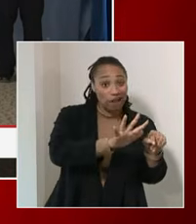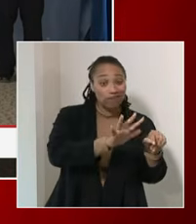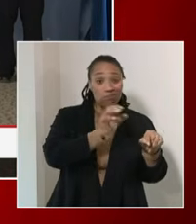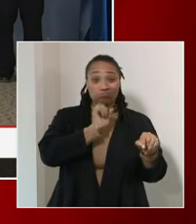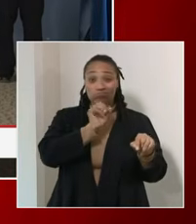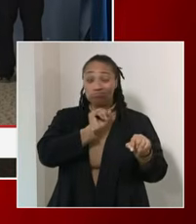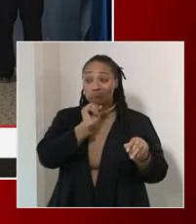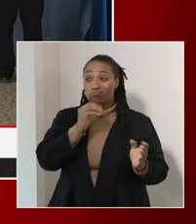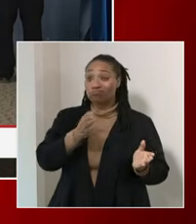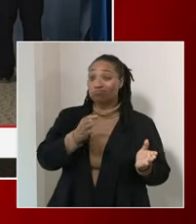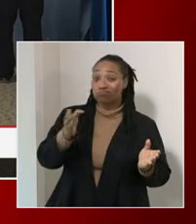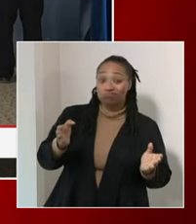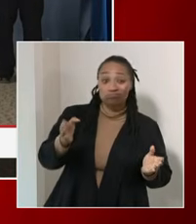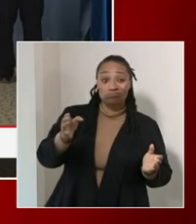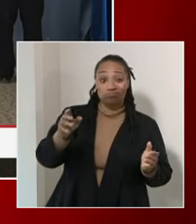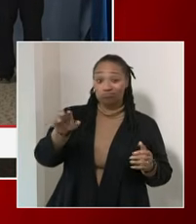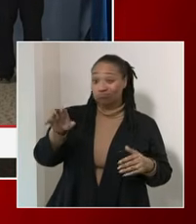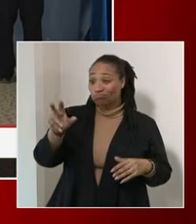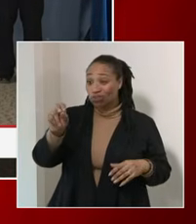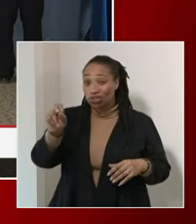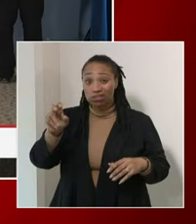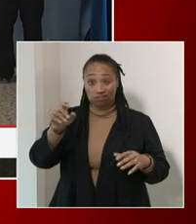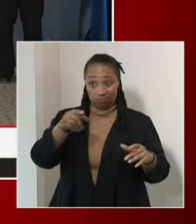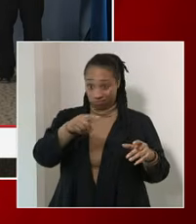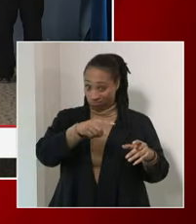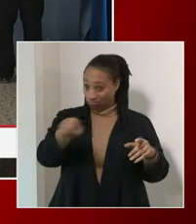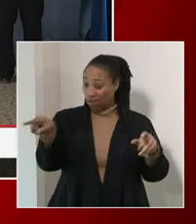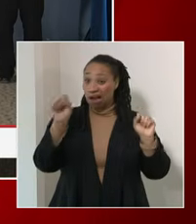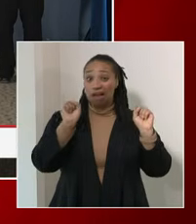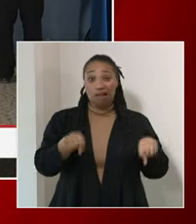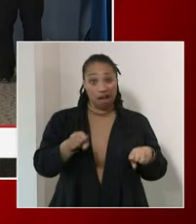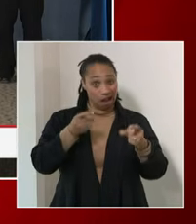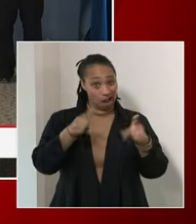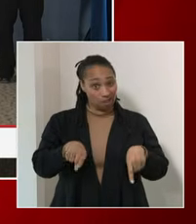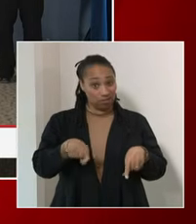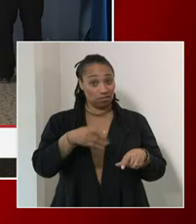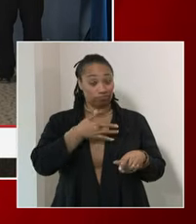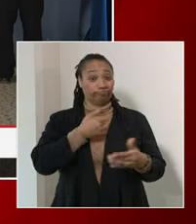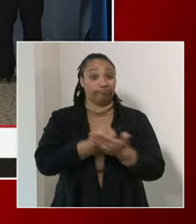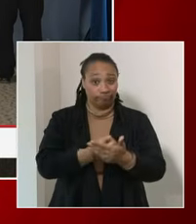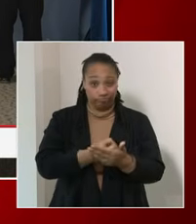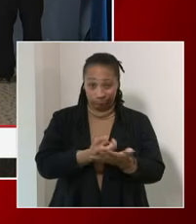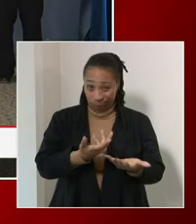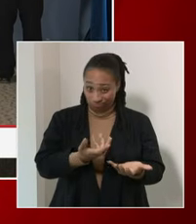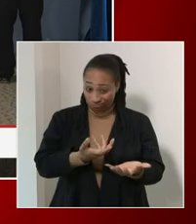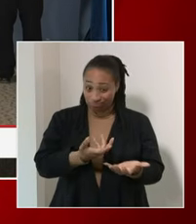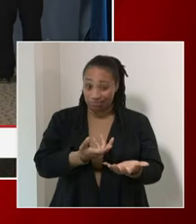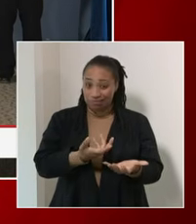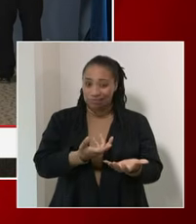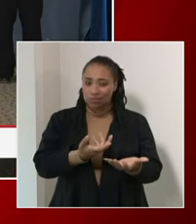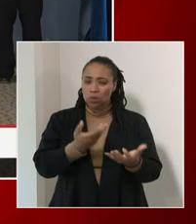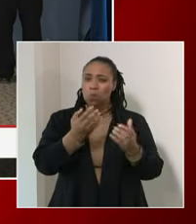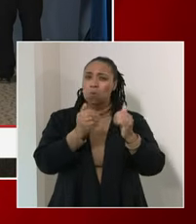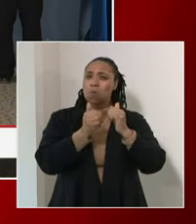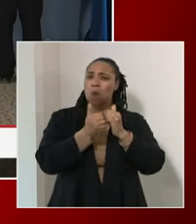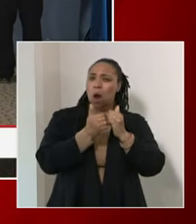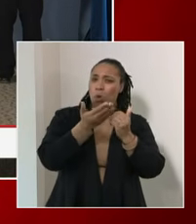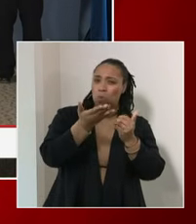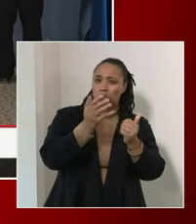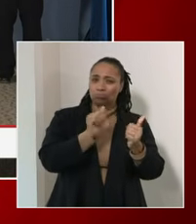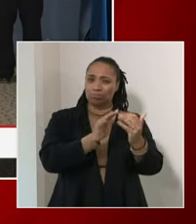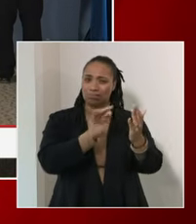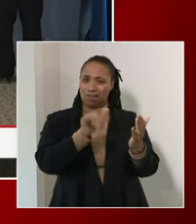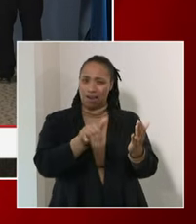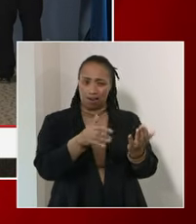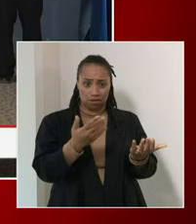people coming out and growing that? I know we have always had a large aging population in DC, and they have a